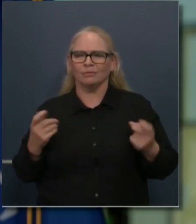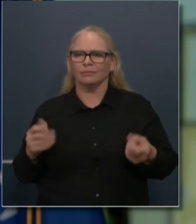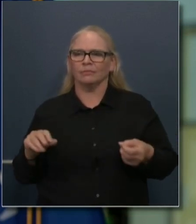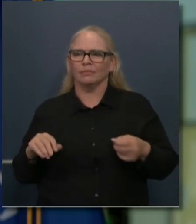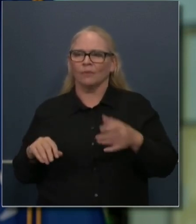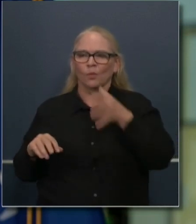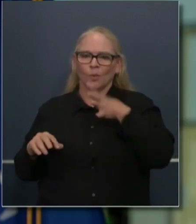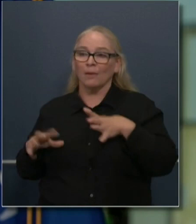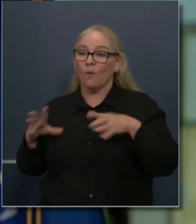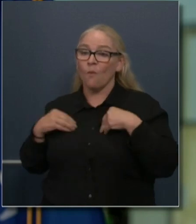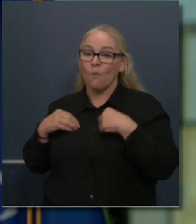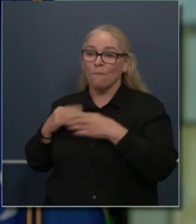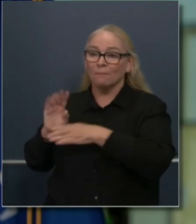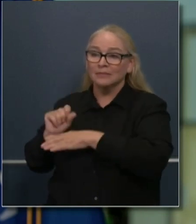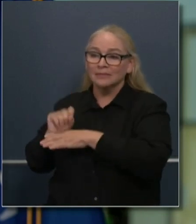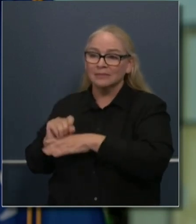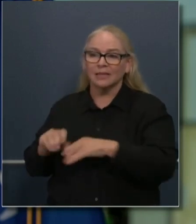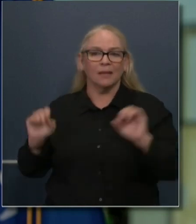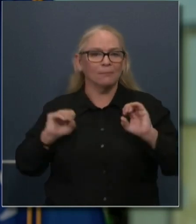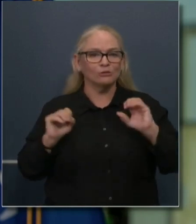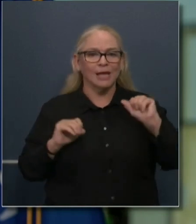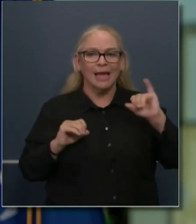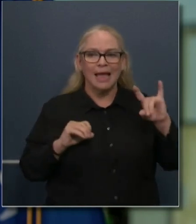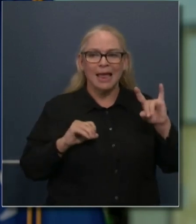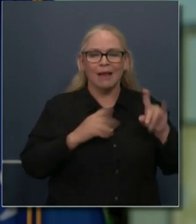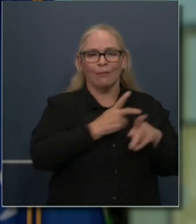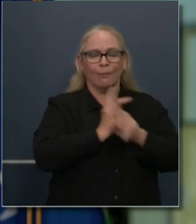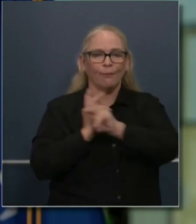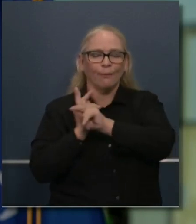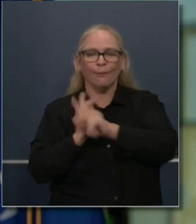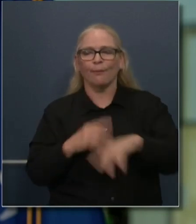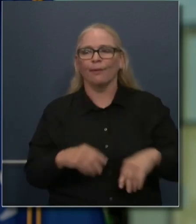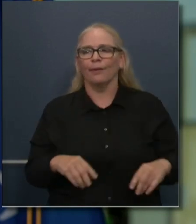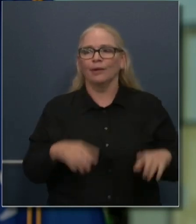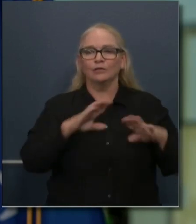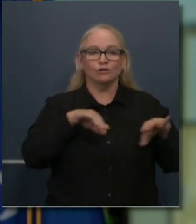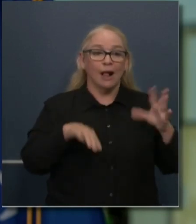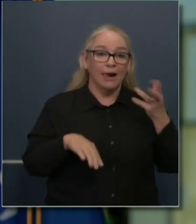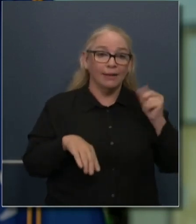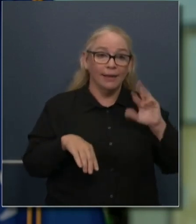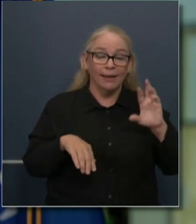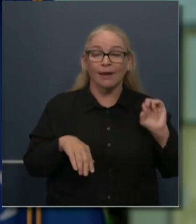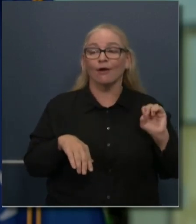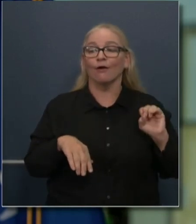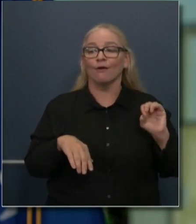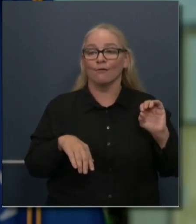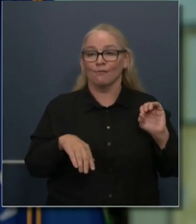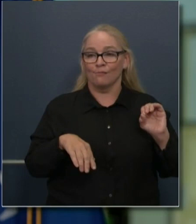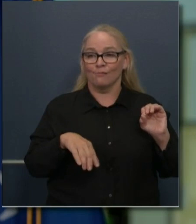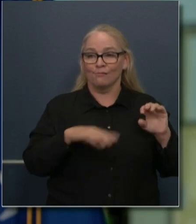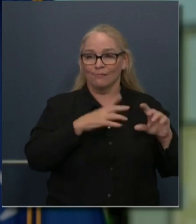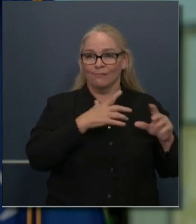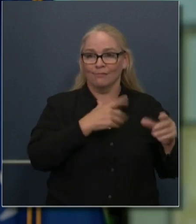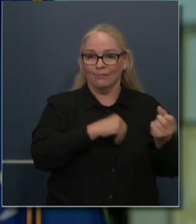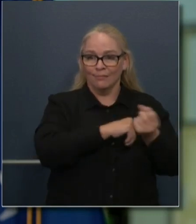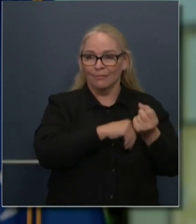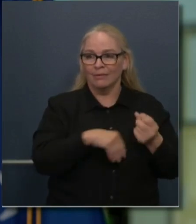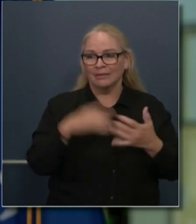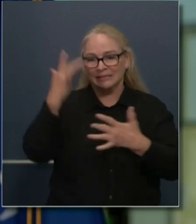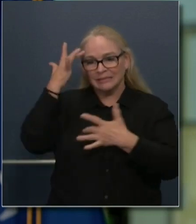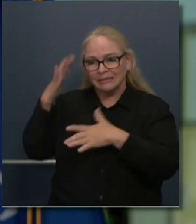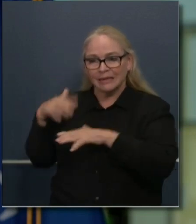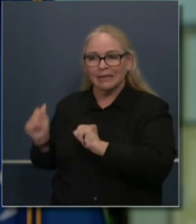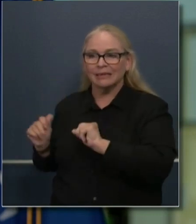aid and loans. You saw the child tax credit component of the ITC that we strengthened. You saw some of the sick leave protections. You saw the workers'